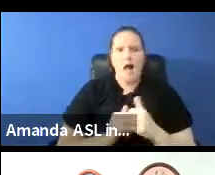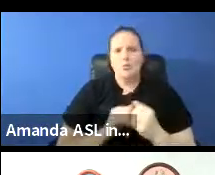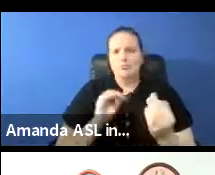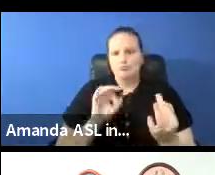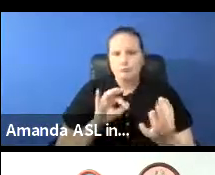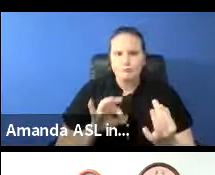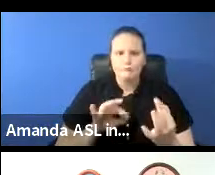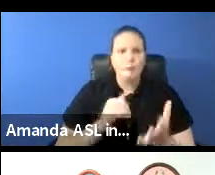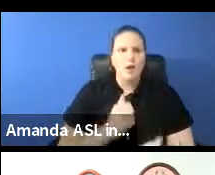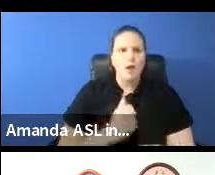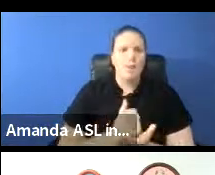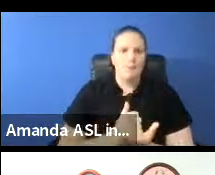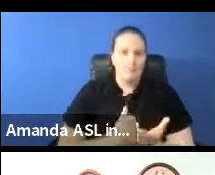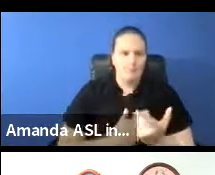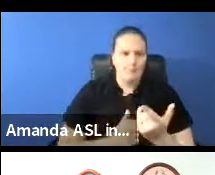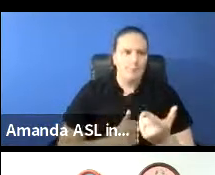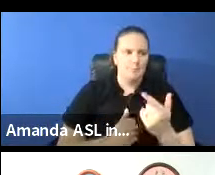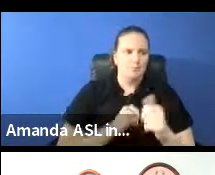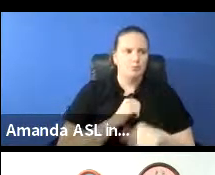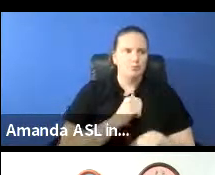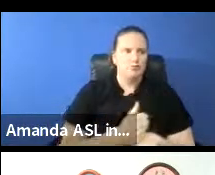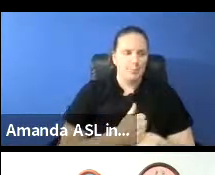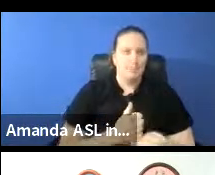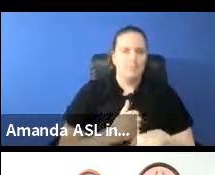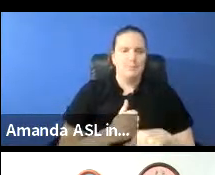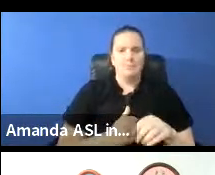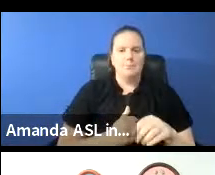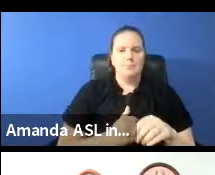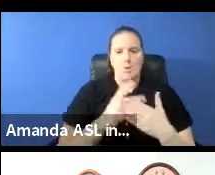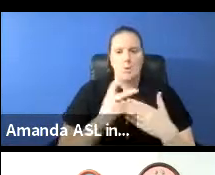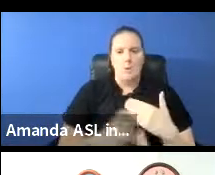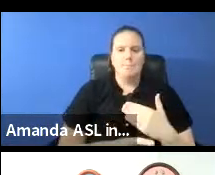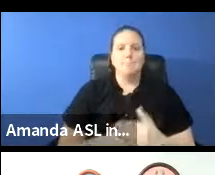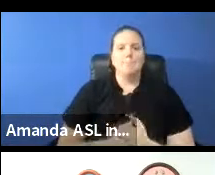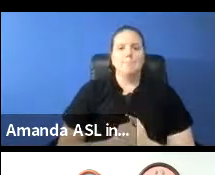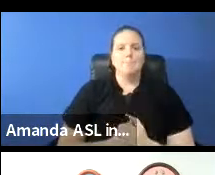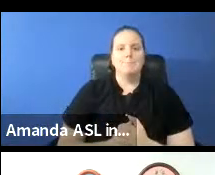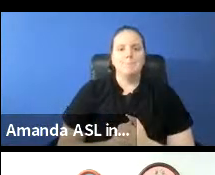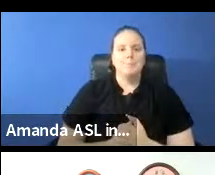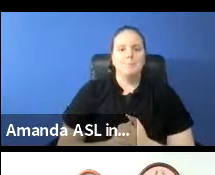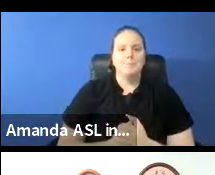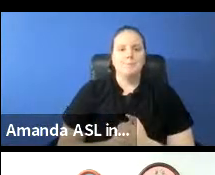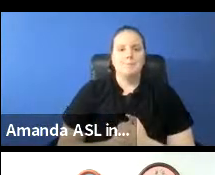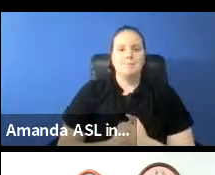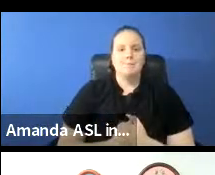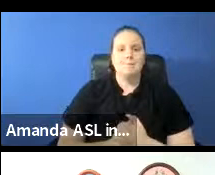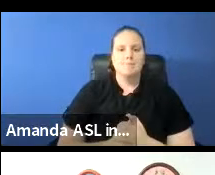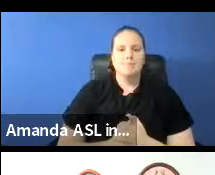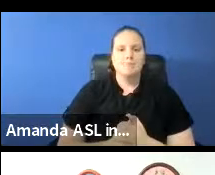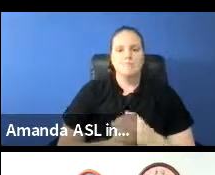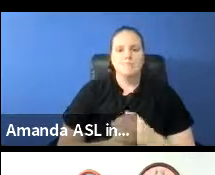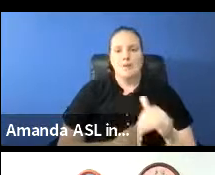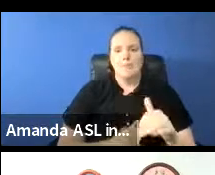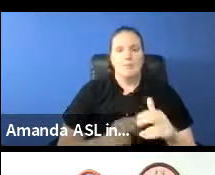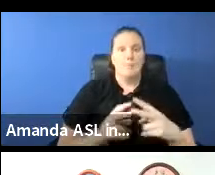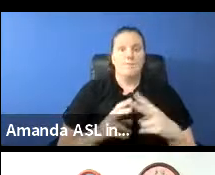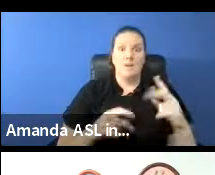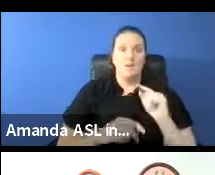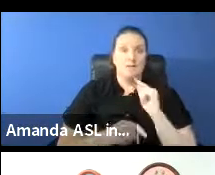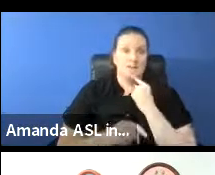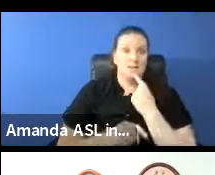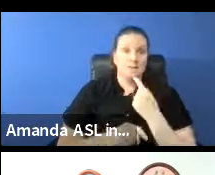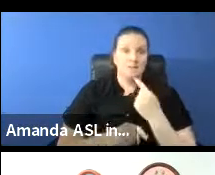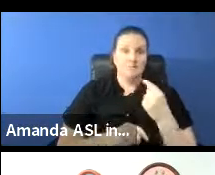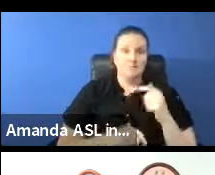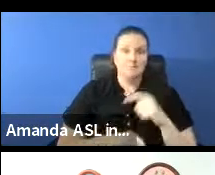is helping to shape the program. So this is going to be a very intense